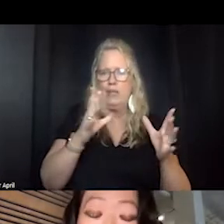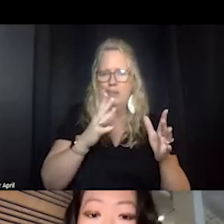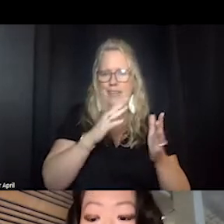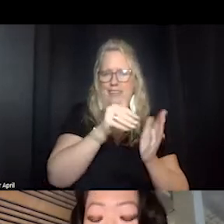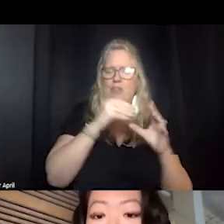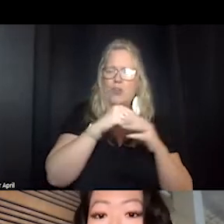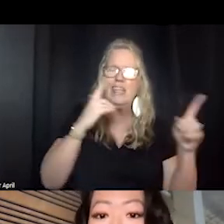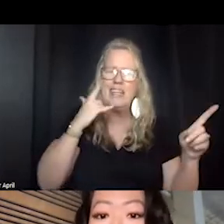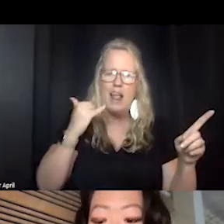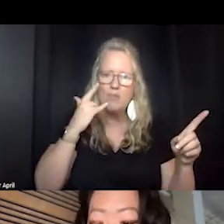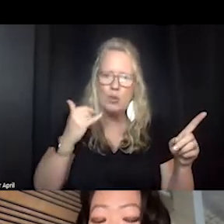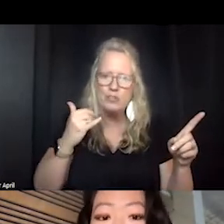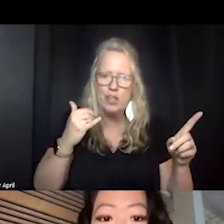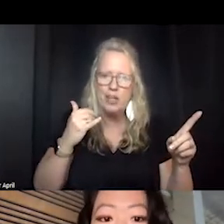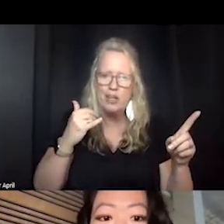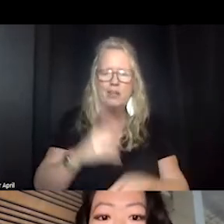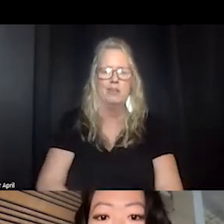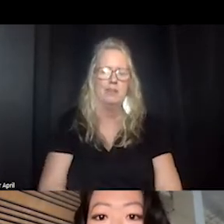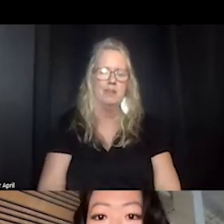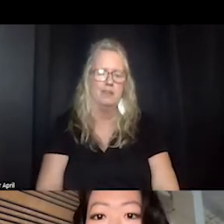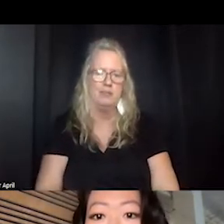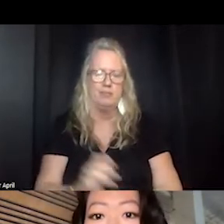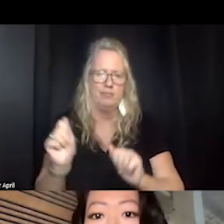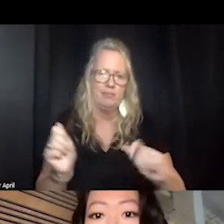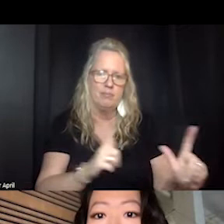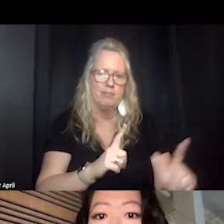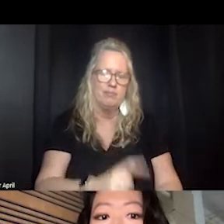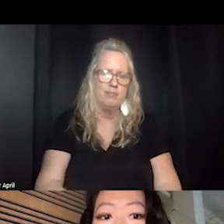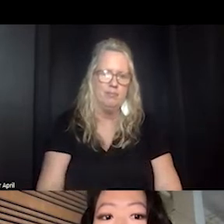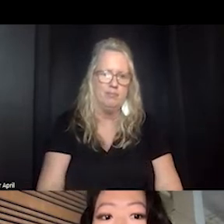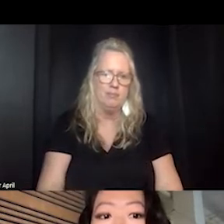California. Next slide.